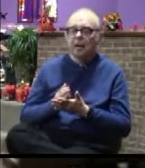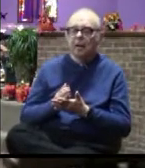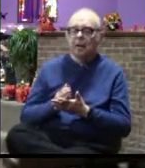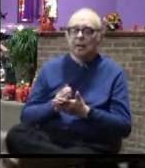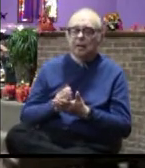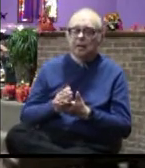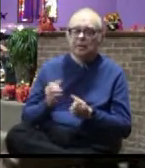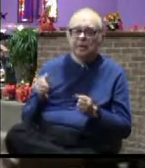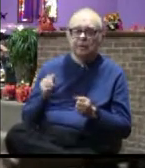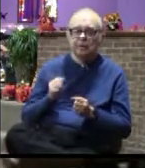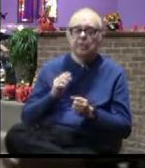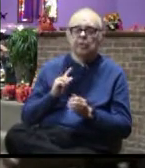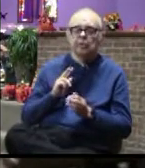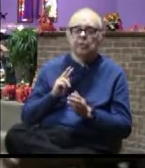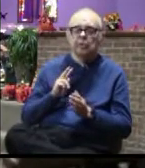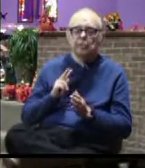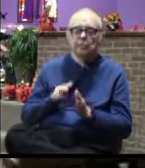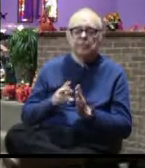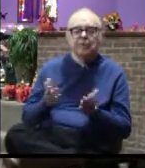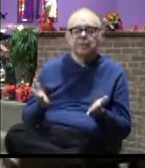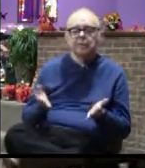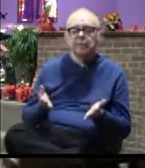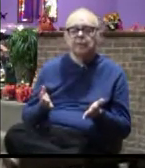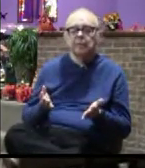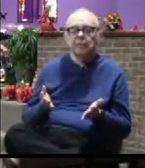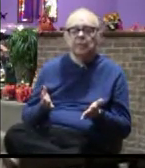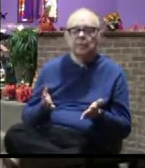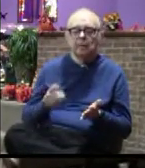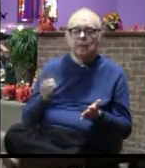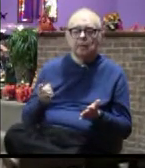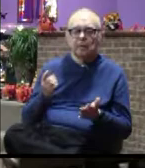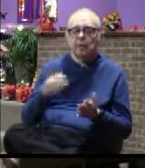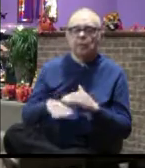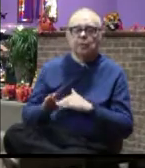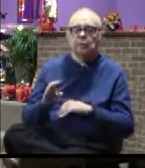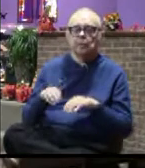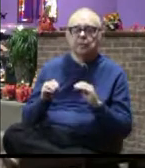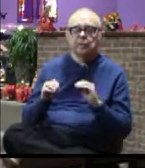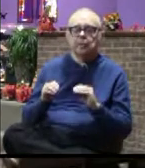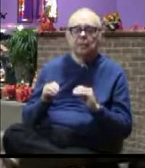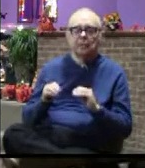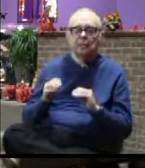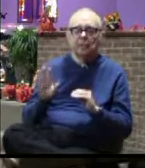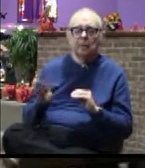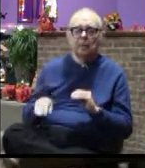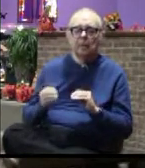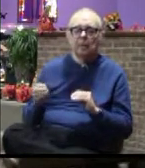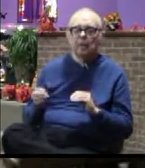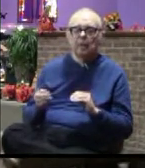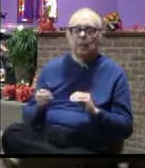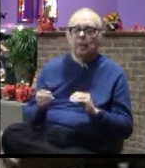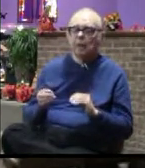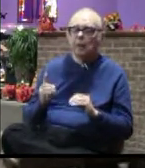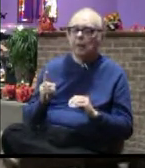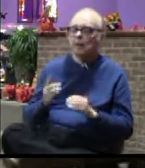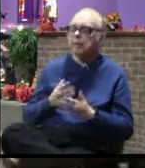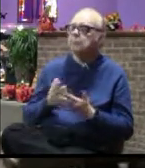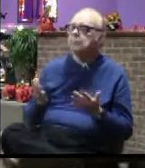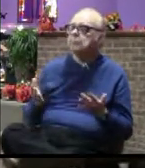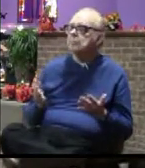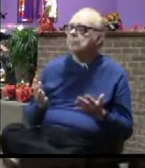it takes two minutes I always go into the store I never buy one article